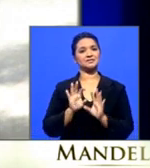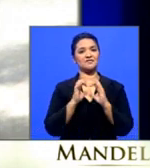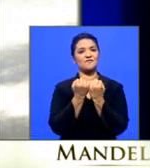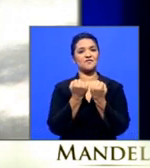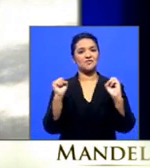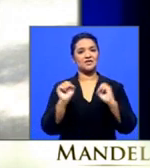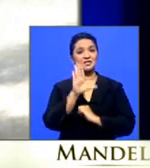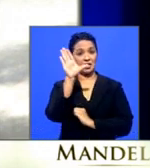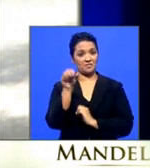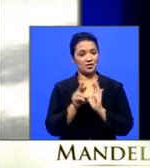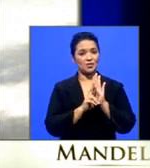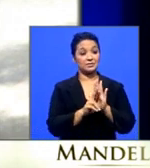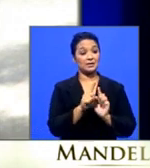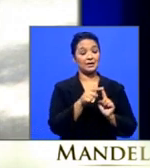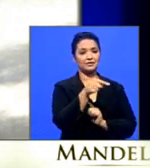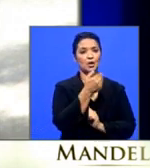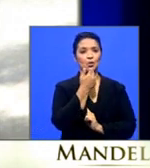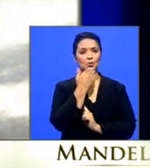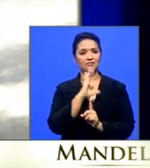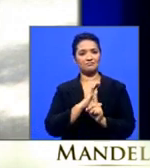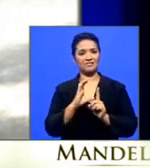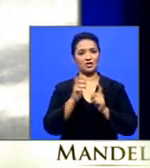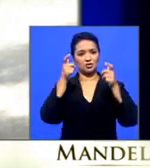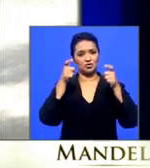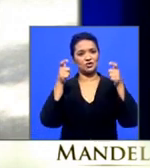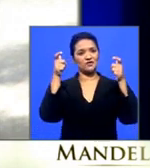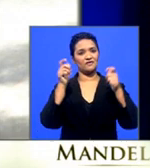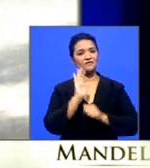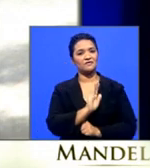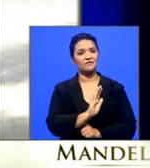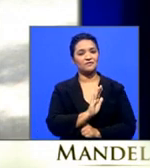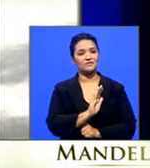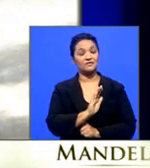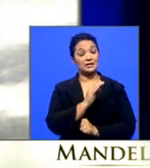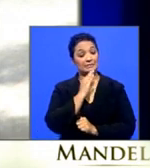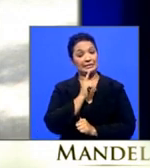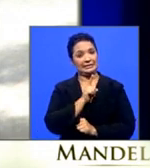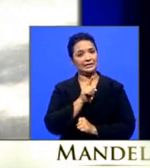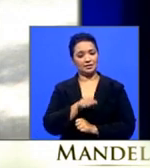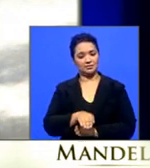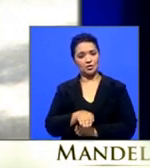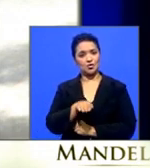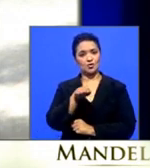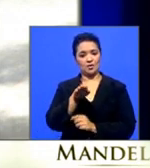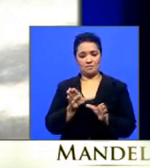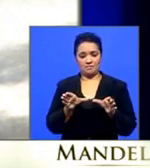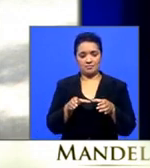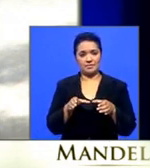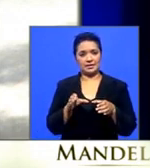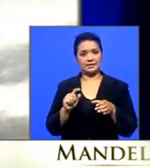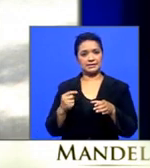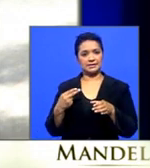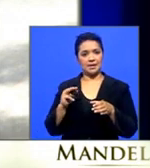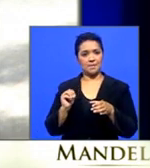also talking about a chief. You are talking about somebody who grew up within a clan.